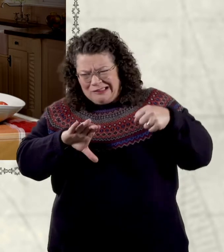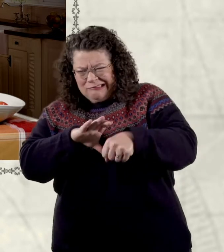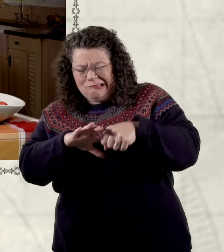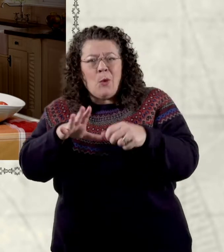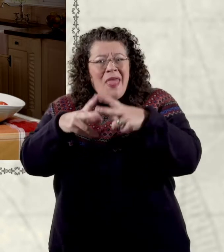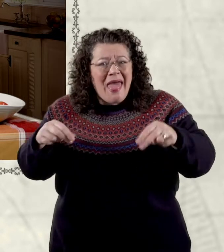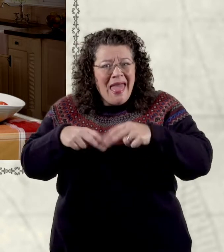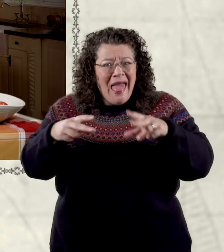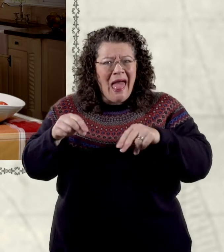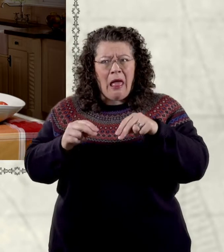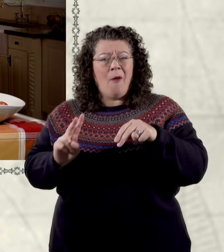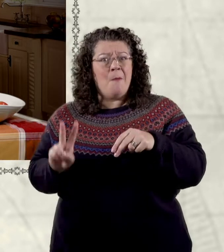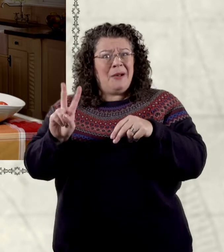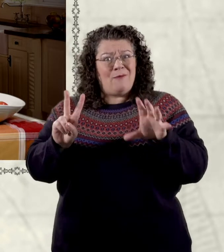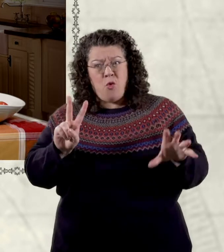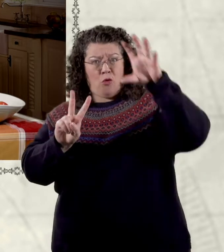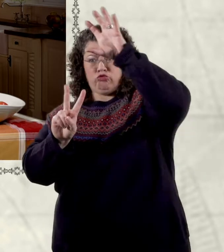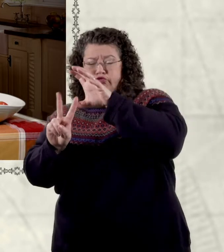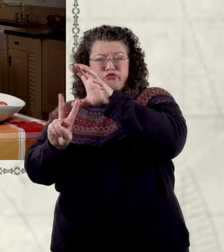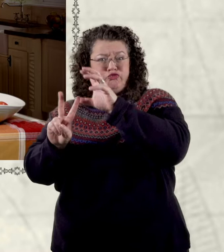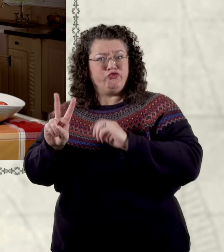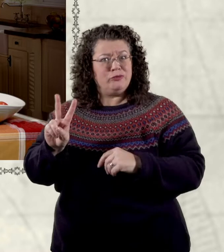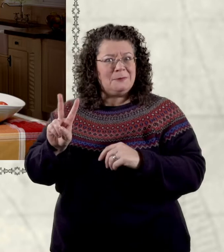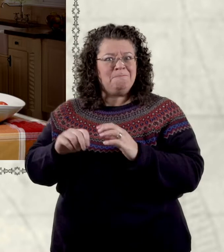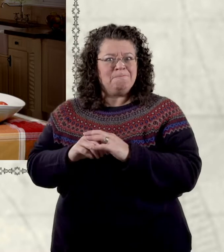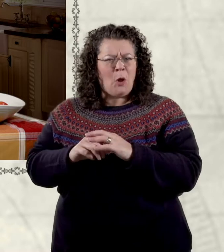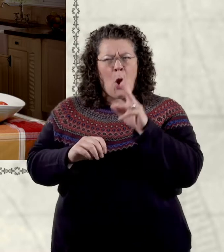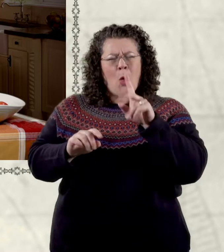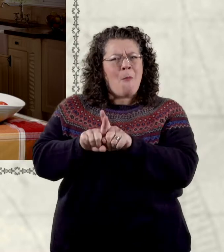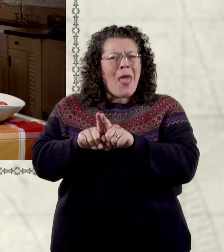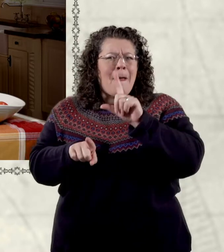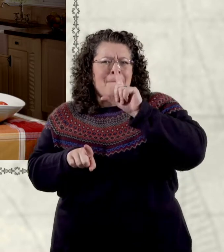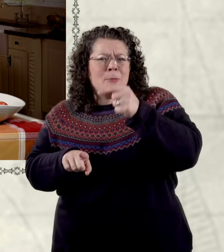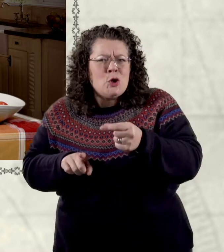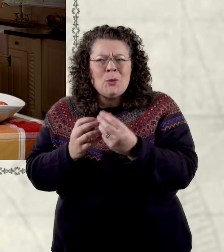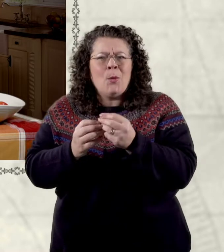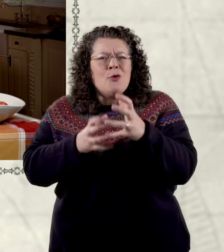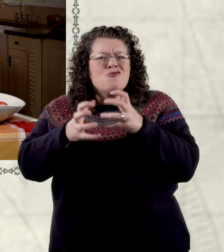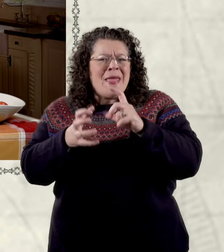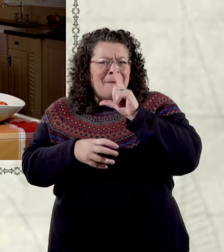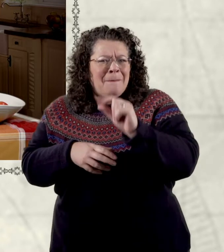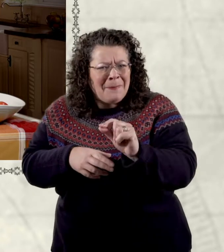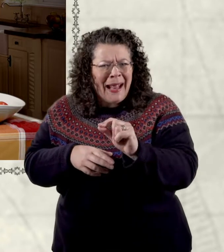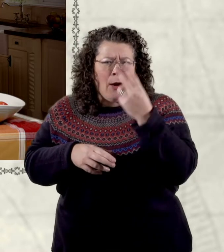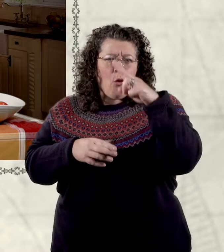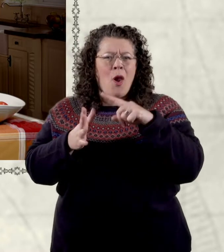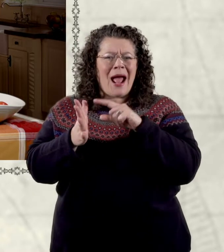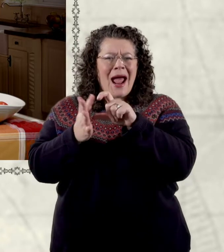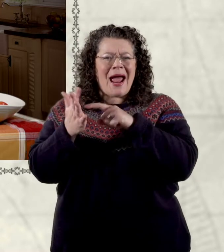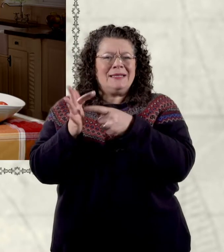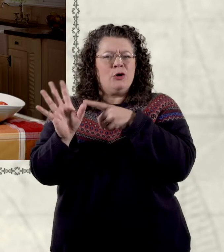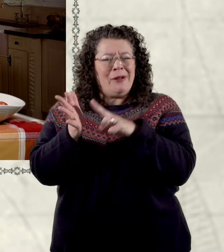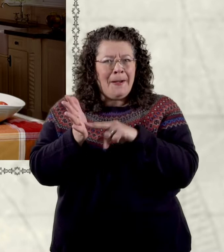with hay and carried on a pitchfork. It looked more like a bird with a grey beak, and they called it